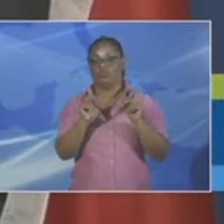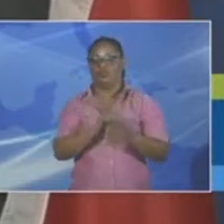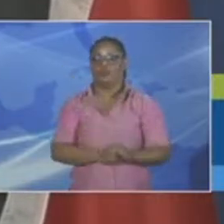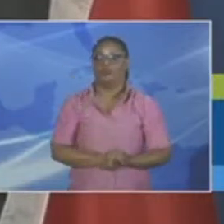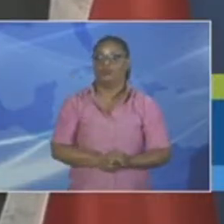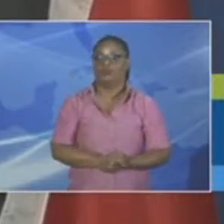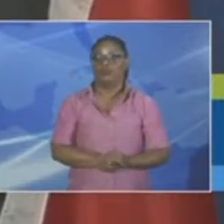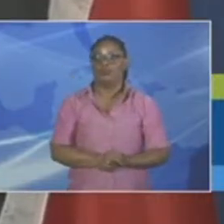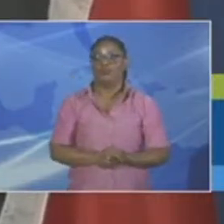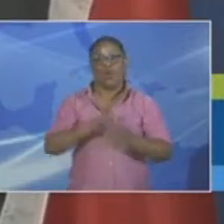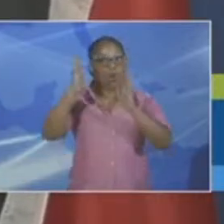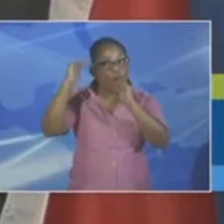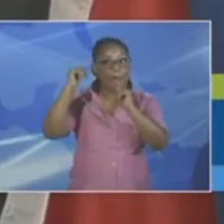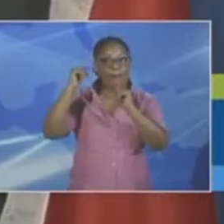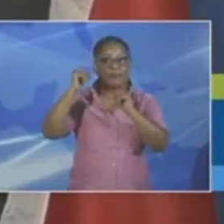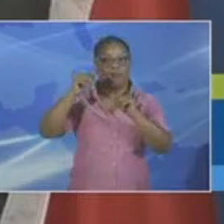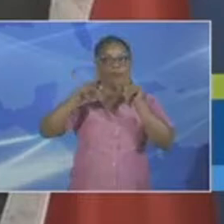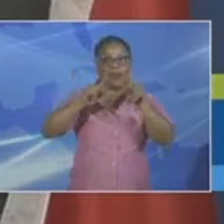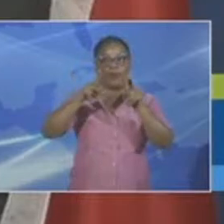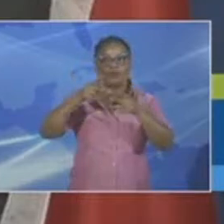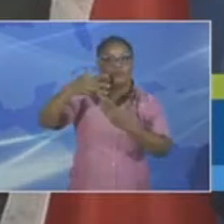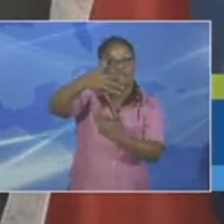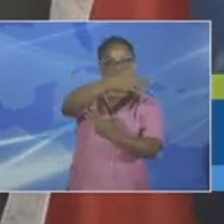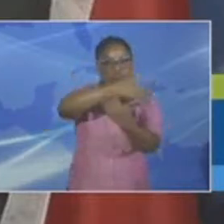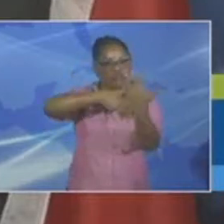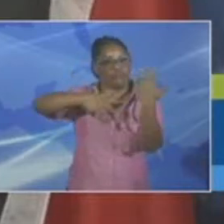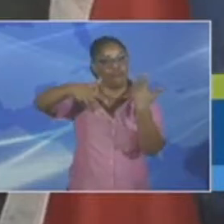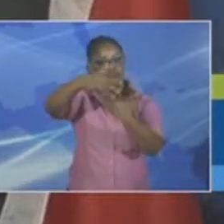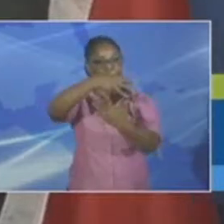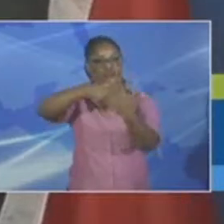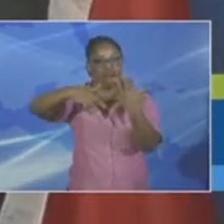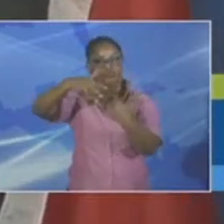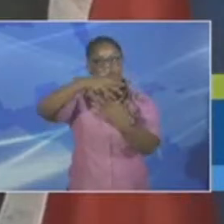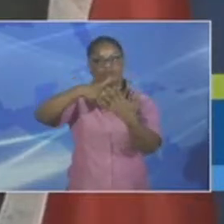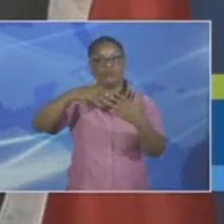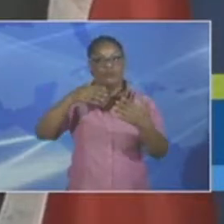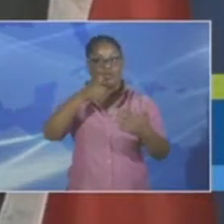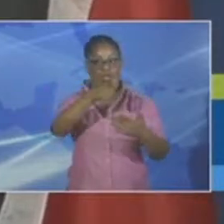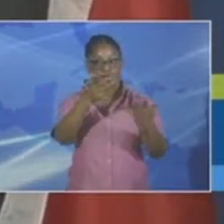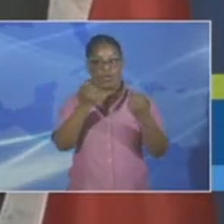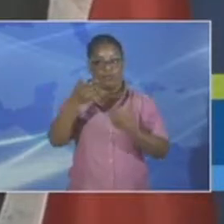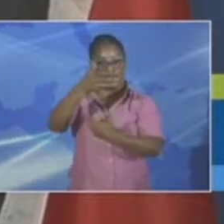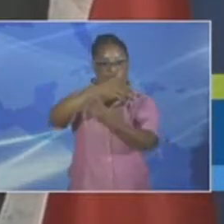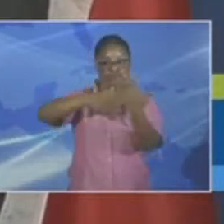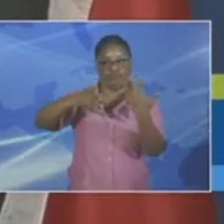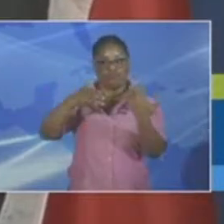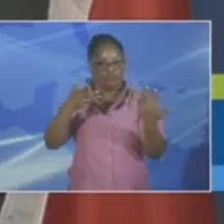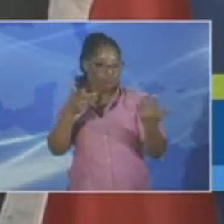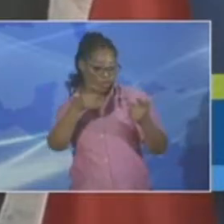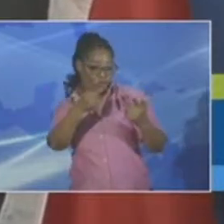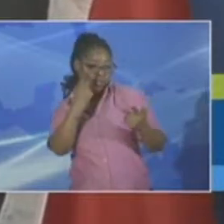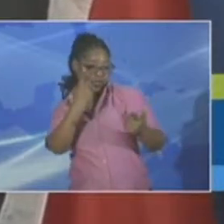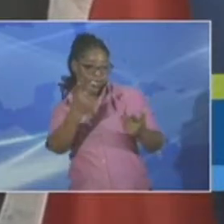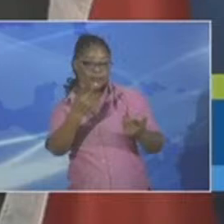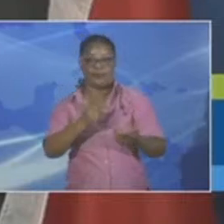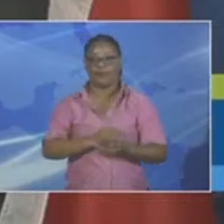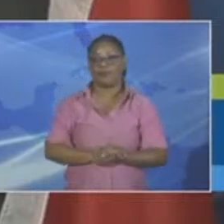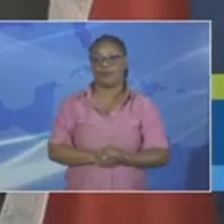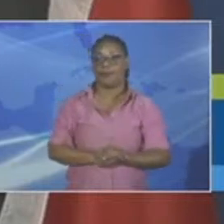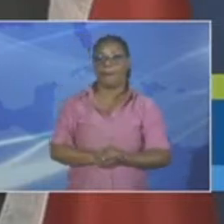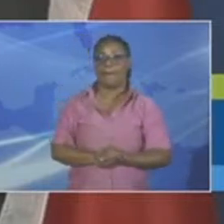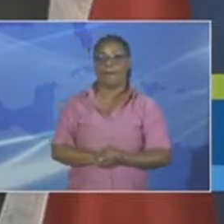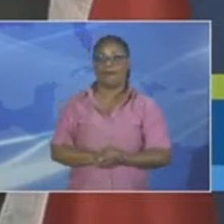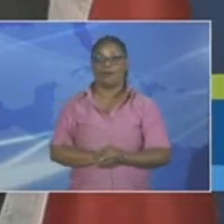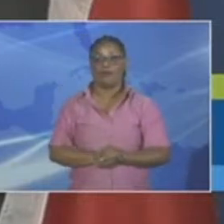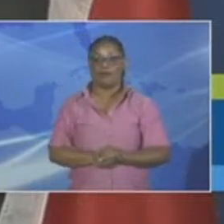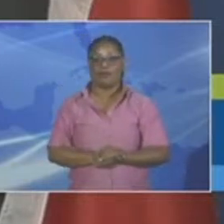we expect that people will socialize as you are socializing. On the way to a public place, you'll be